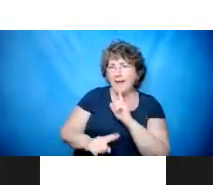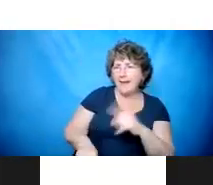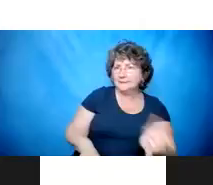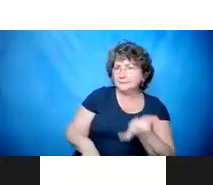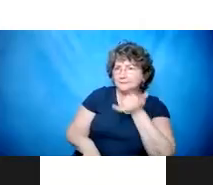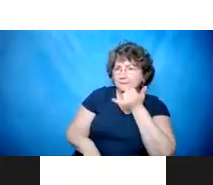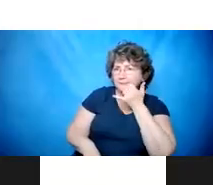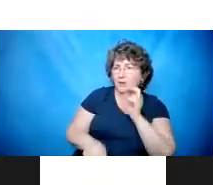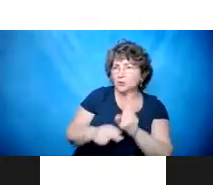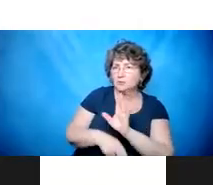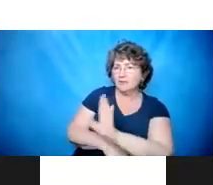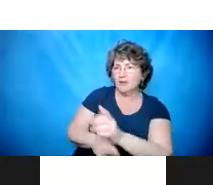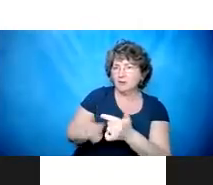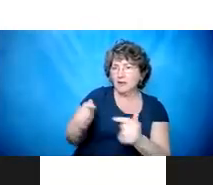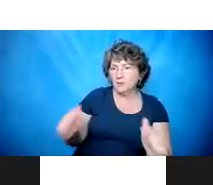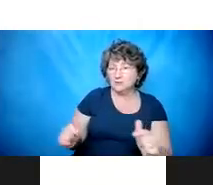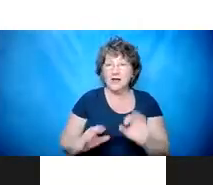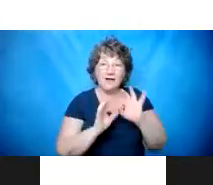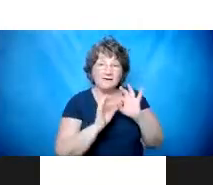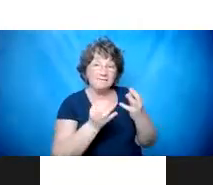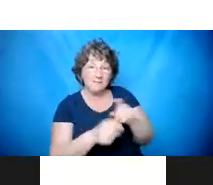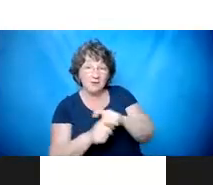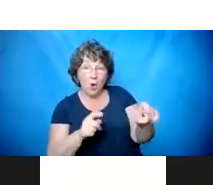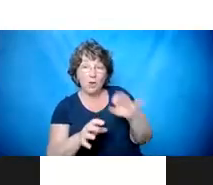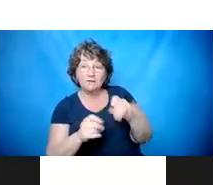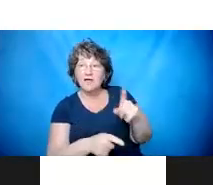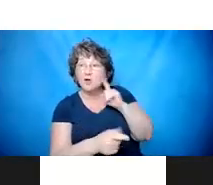phone in their language and who will understand their culture.